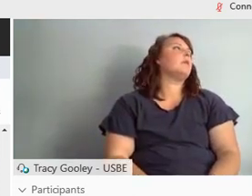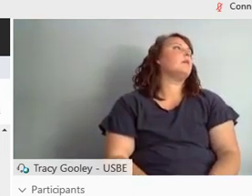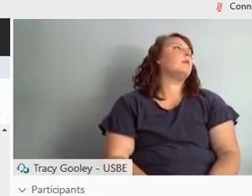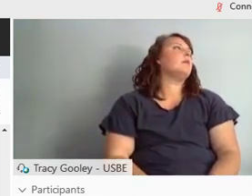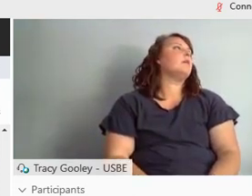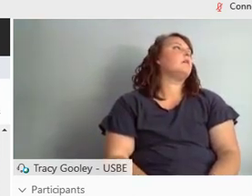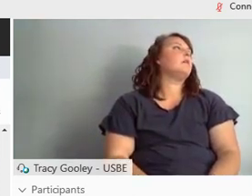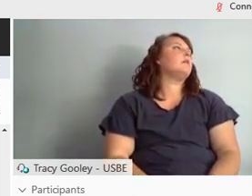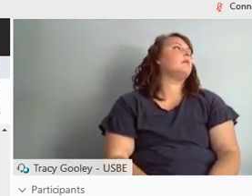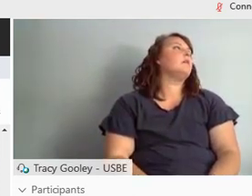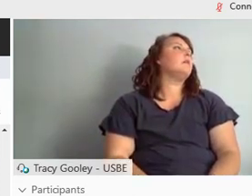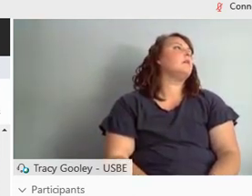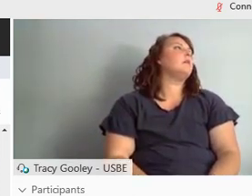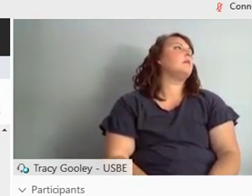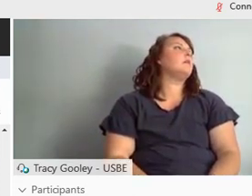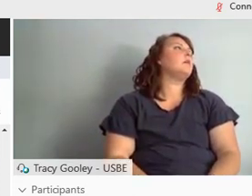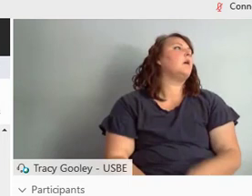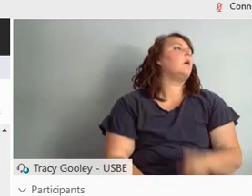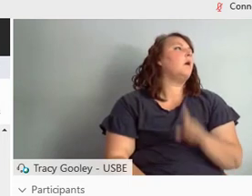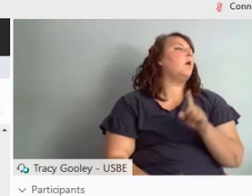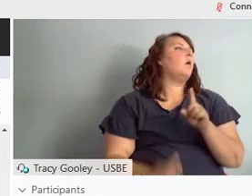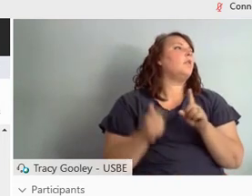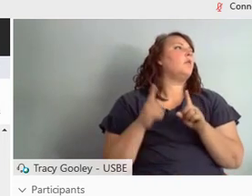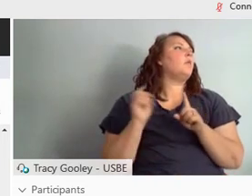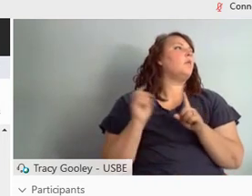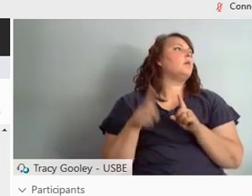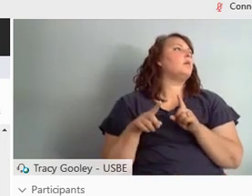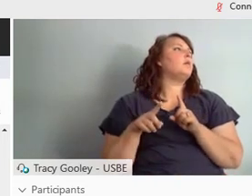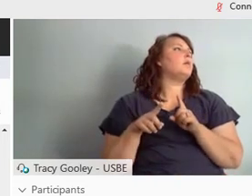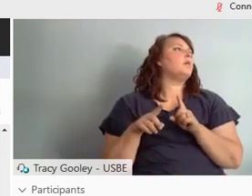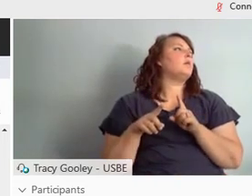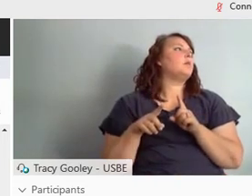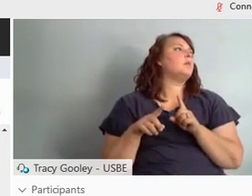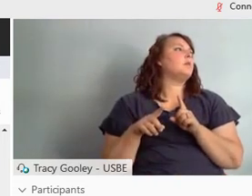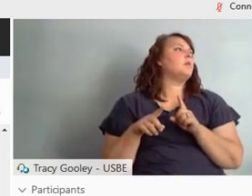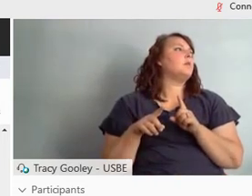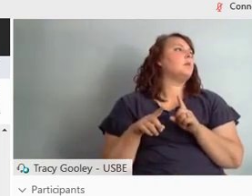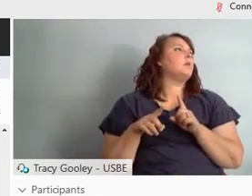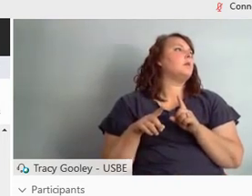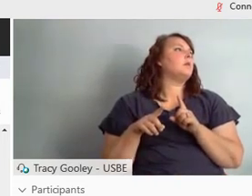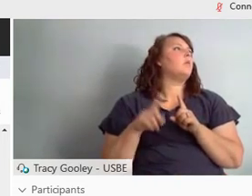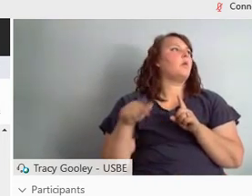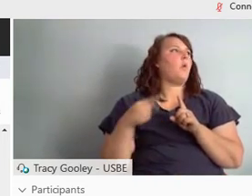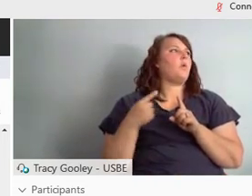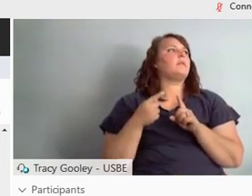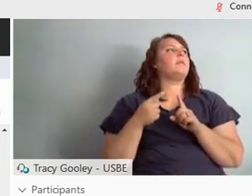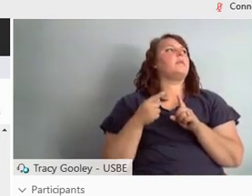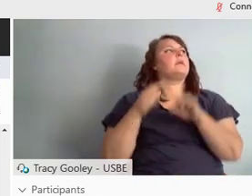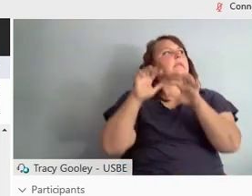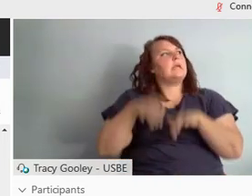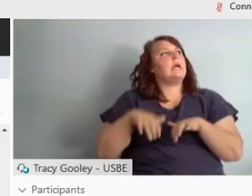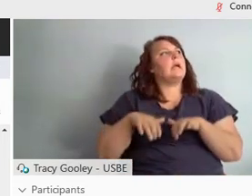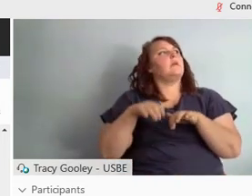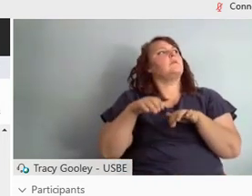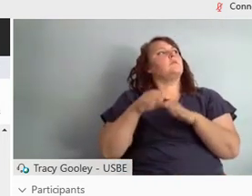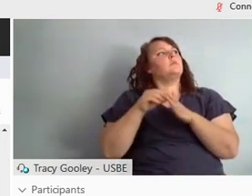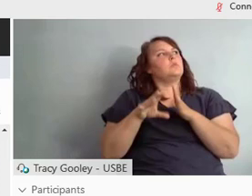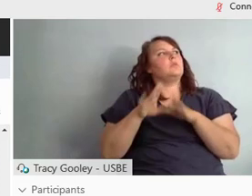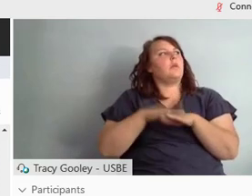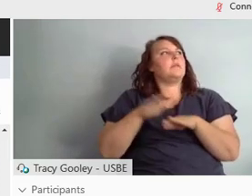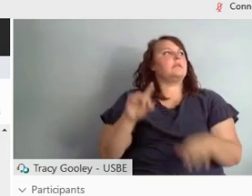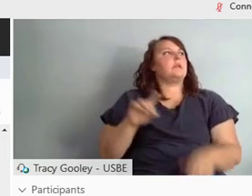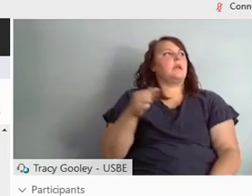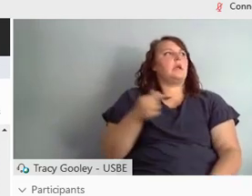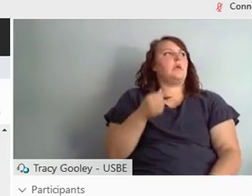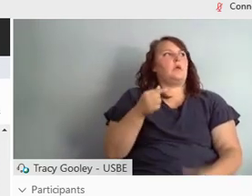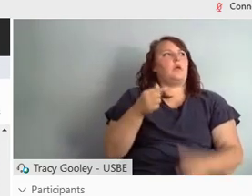Okay. Sorry, Rochelle, I just now saw your other question about we only enter those students on the data